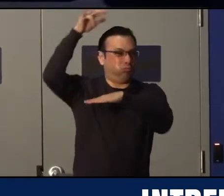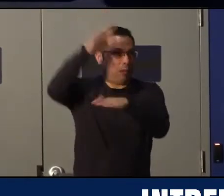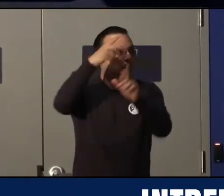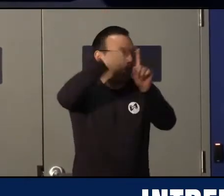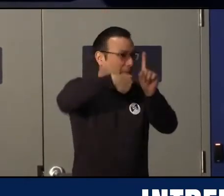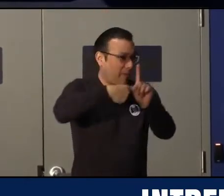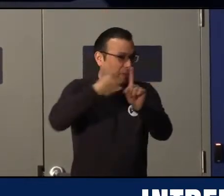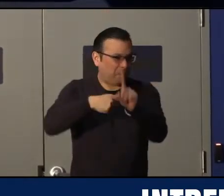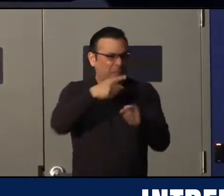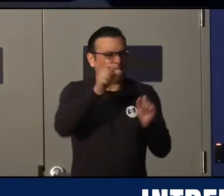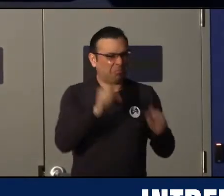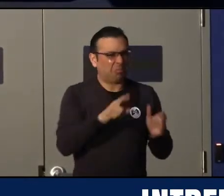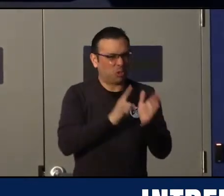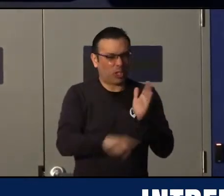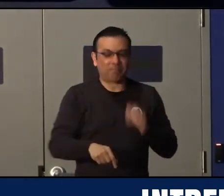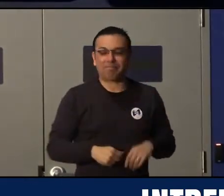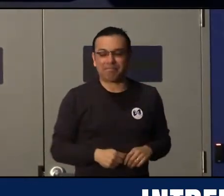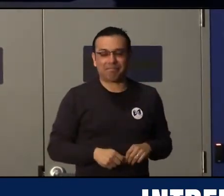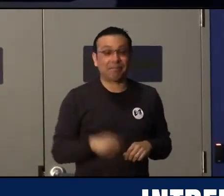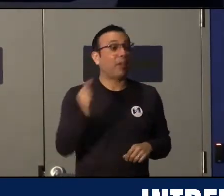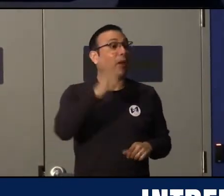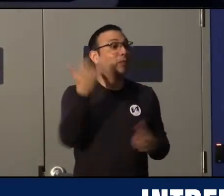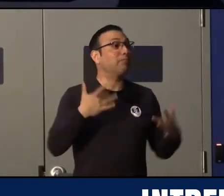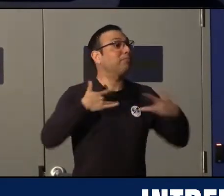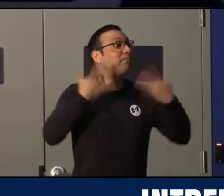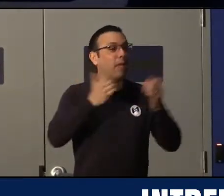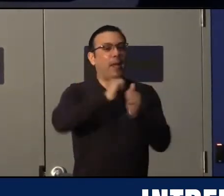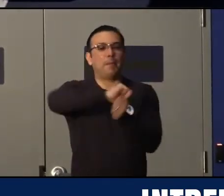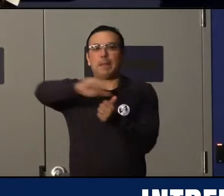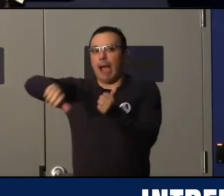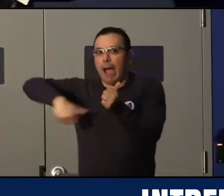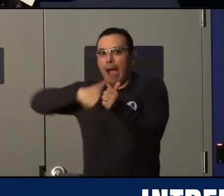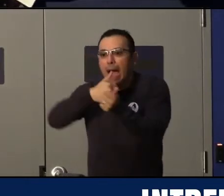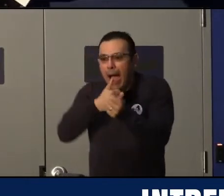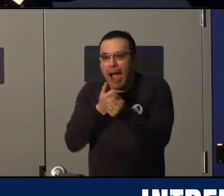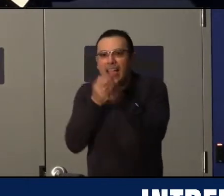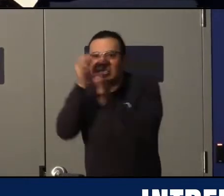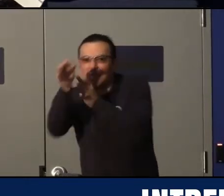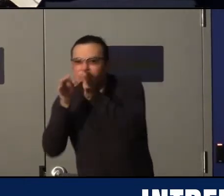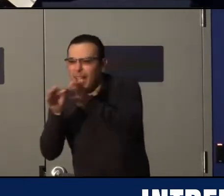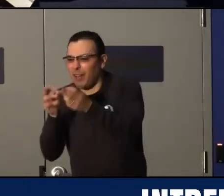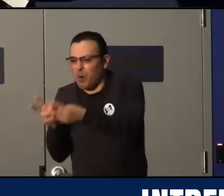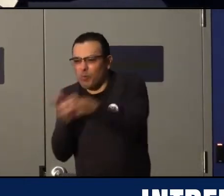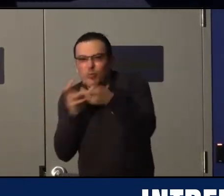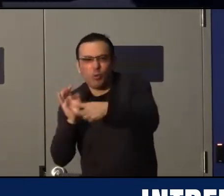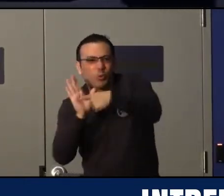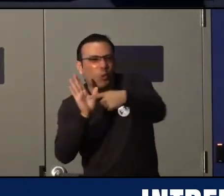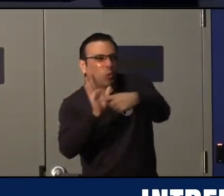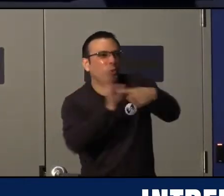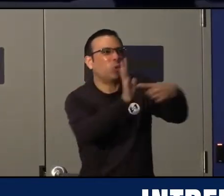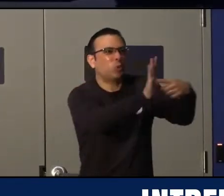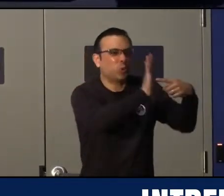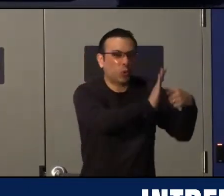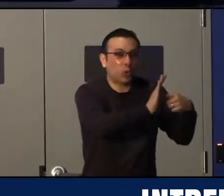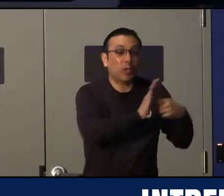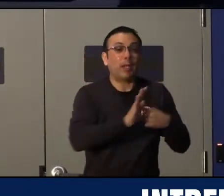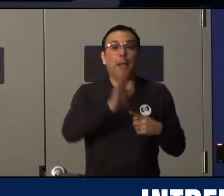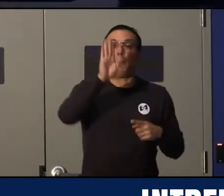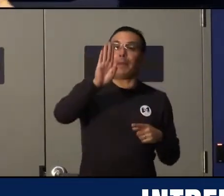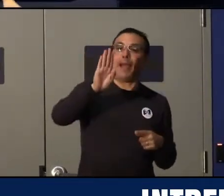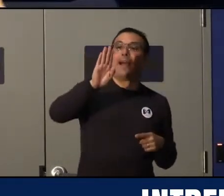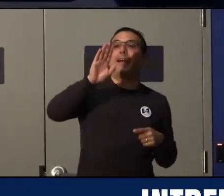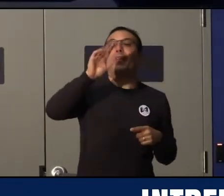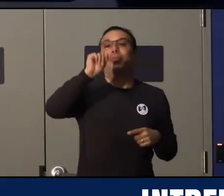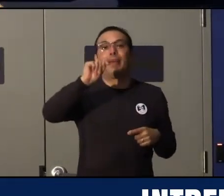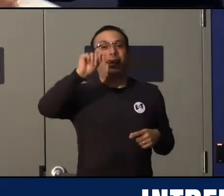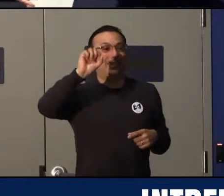Plus, we've also got a number of other really cool behind-the-scenes programs online that you can tune in for, too, where we take you behind the scenes at some